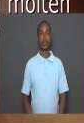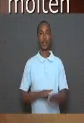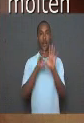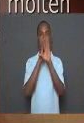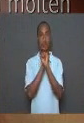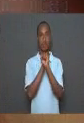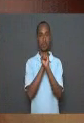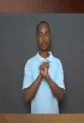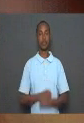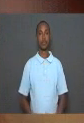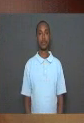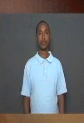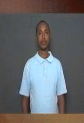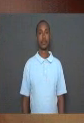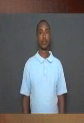Time's up!